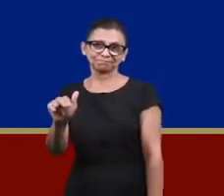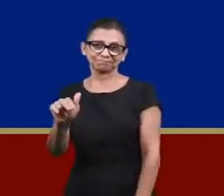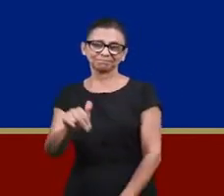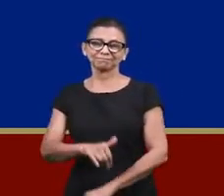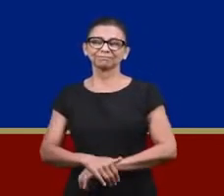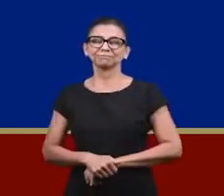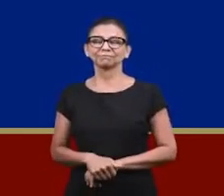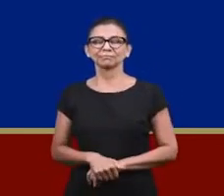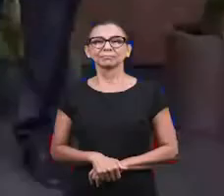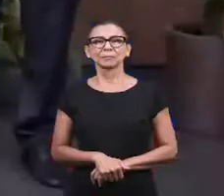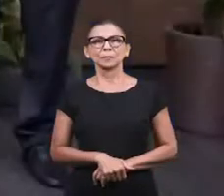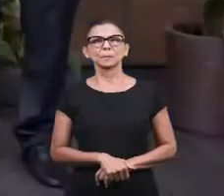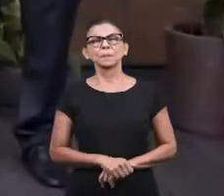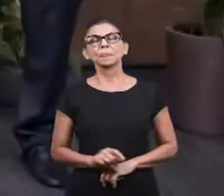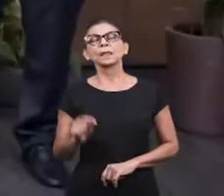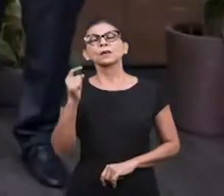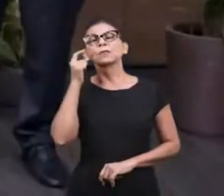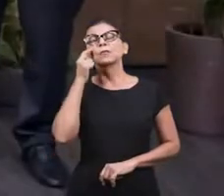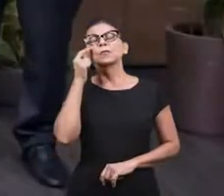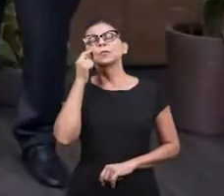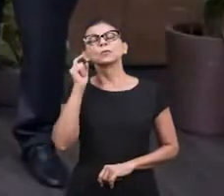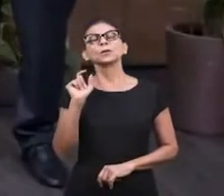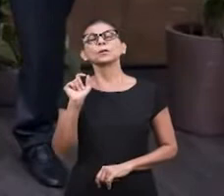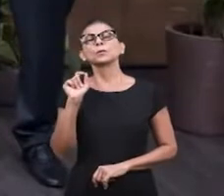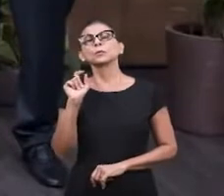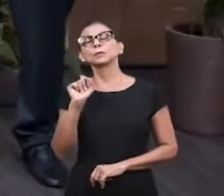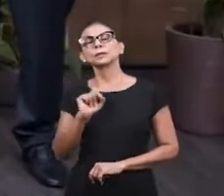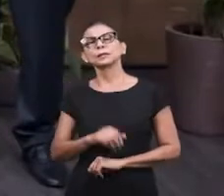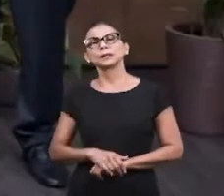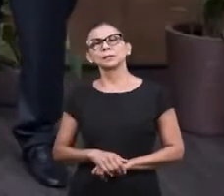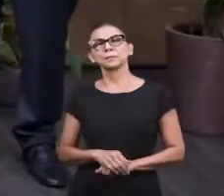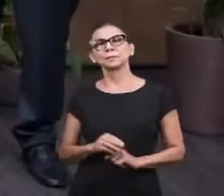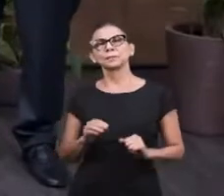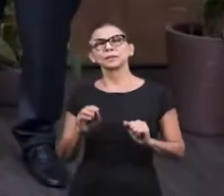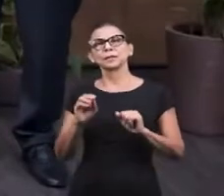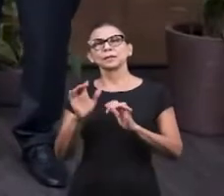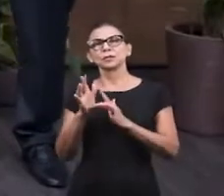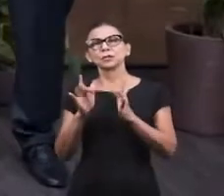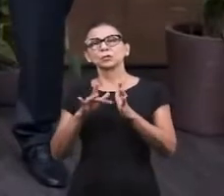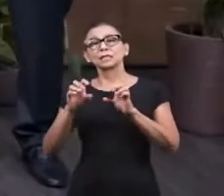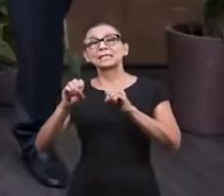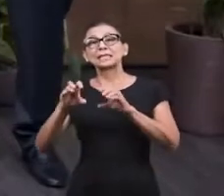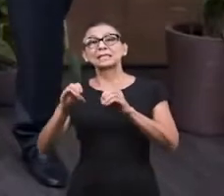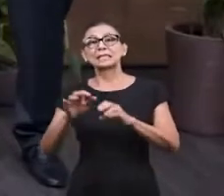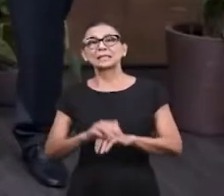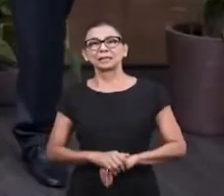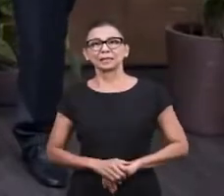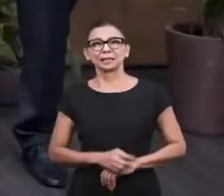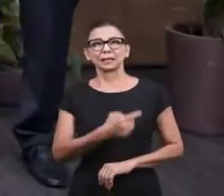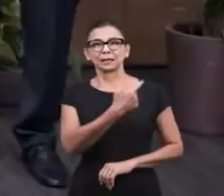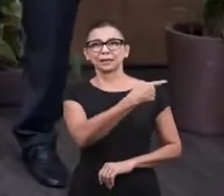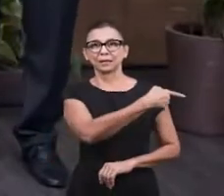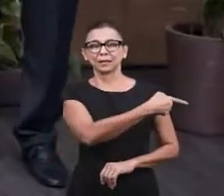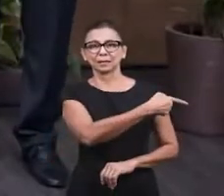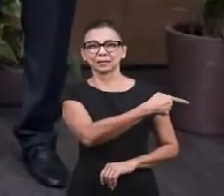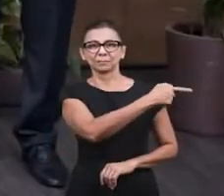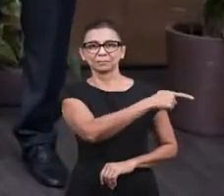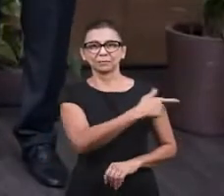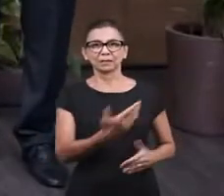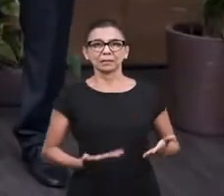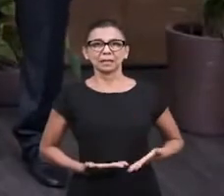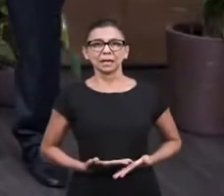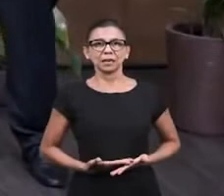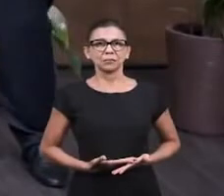Amen. Now, what does Jesus say of the servant, of those who do not